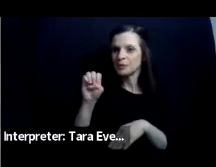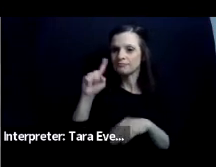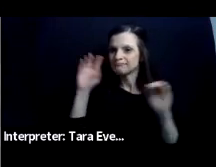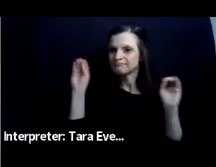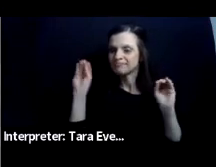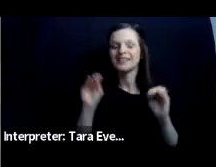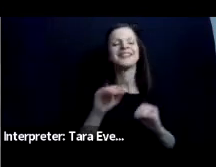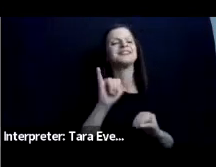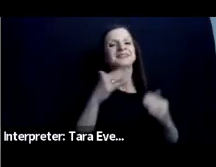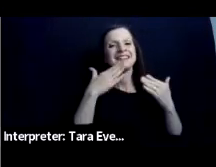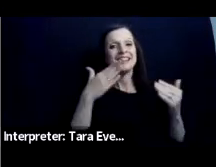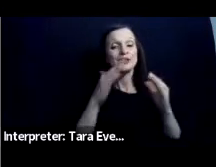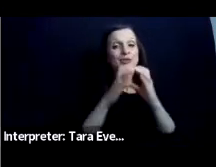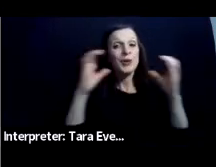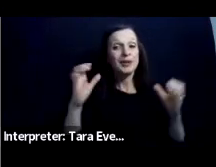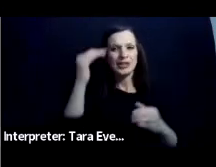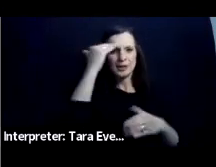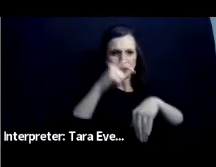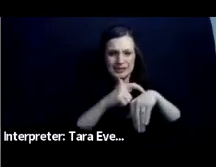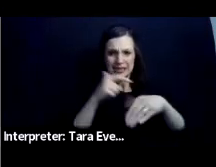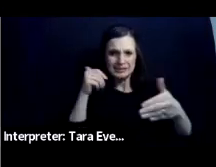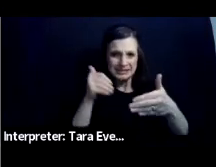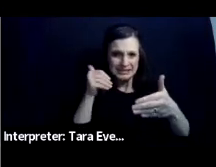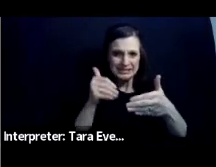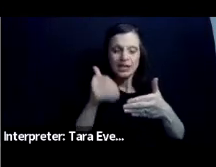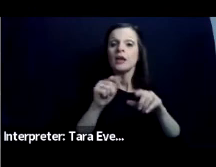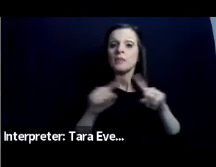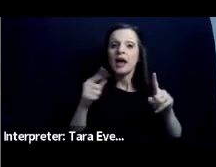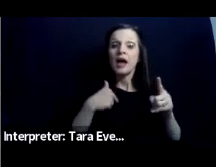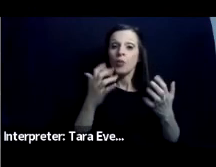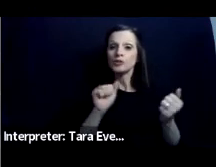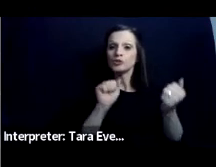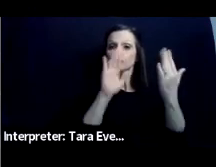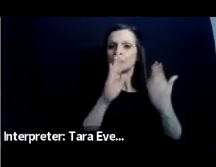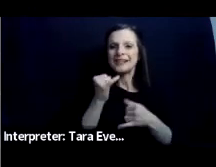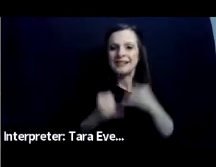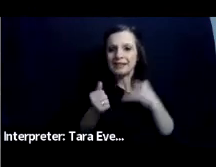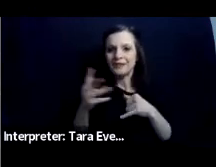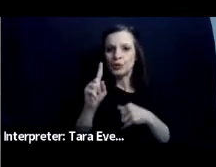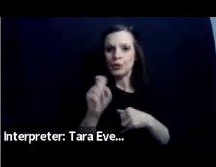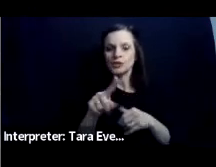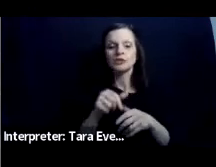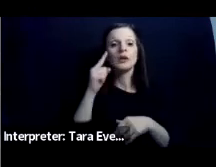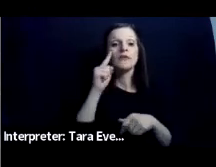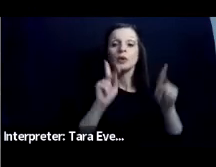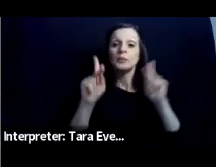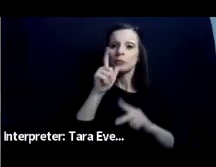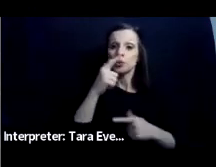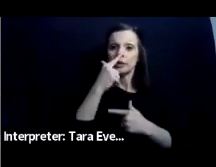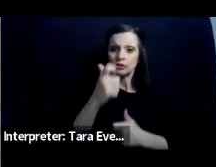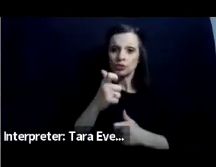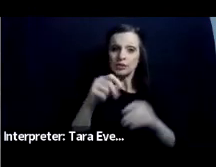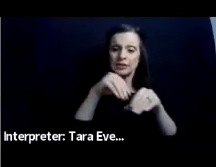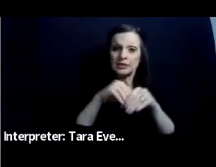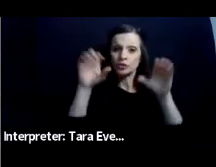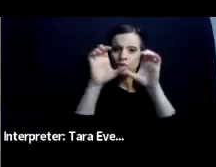Thank you so much. I know we're coming close to time, but I wanted to address some of those last few questions. For those interested in a certificate